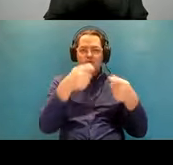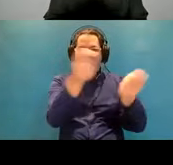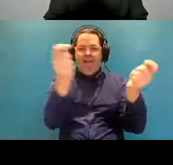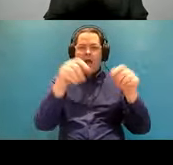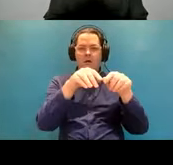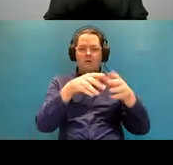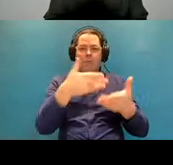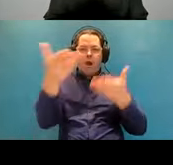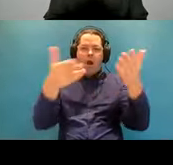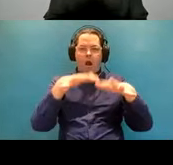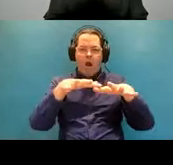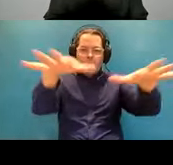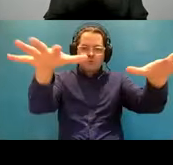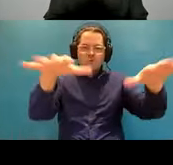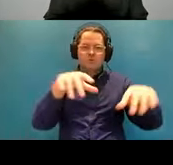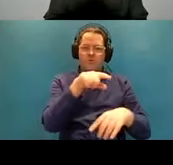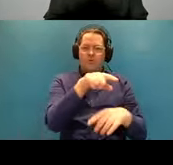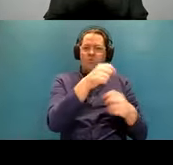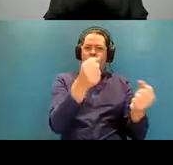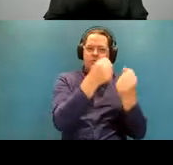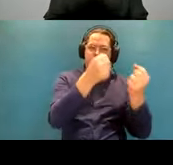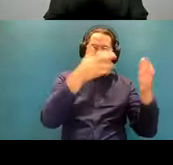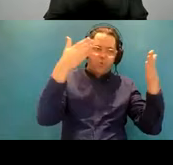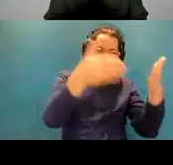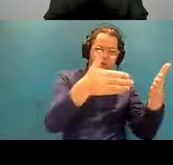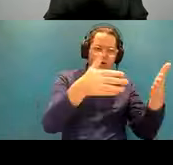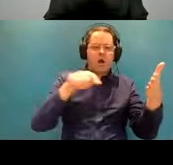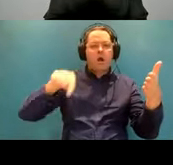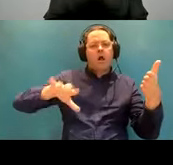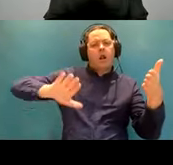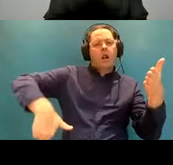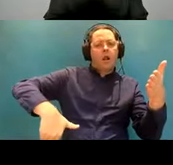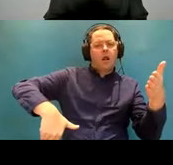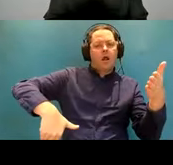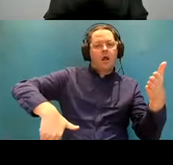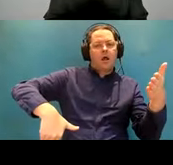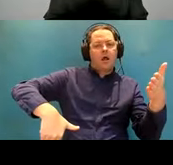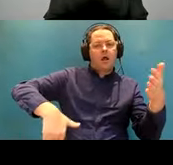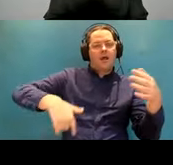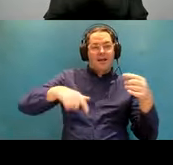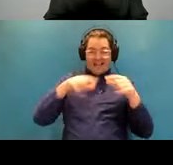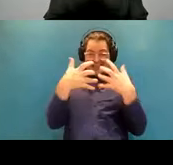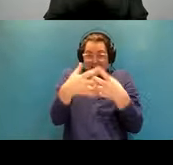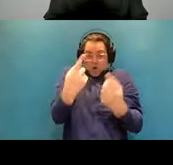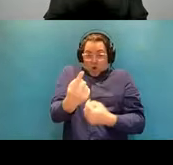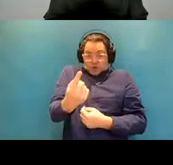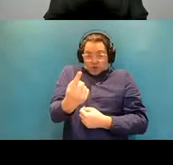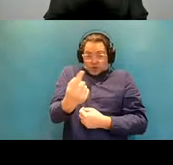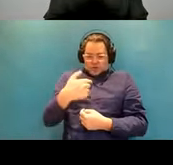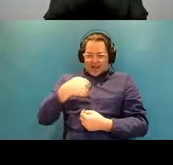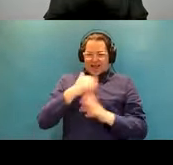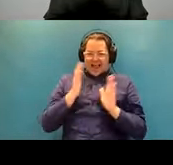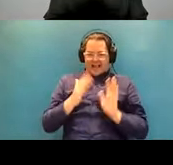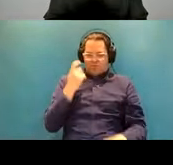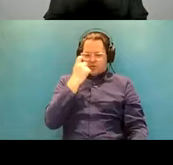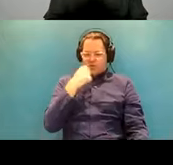prominent, I've increasingly asked, you know, well, how did I find this? And, you know, with my intelligent agent working for me